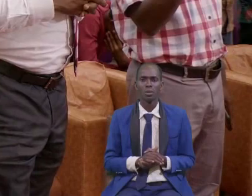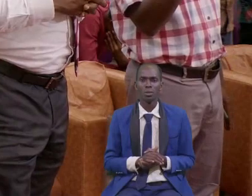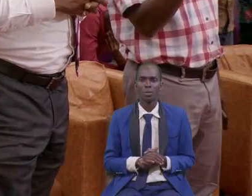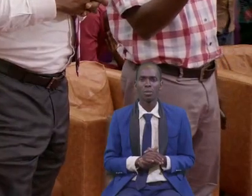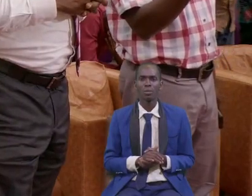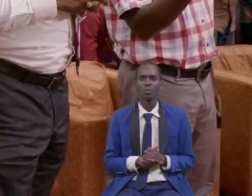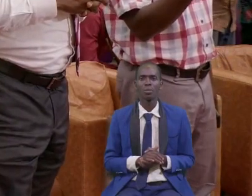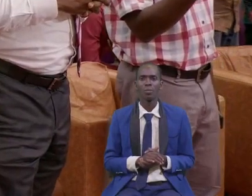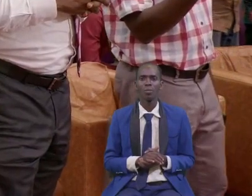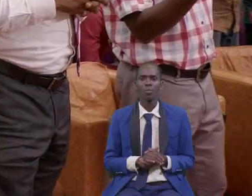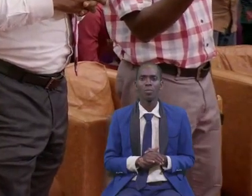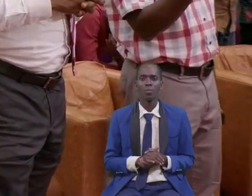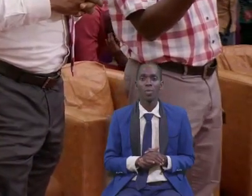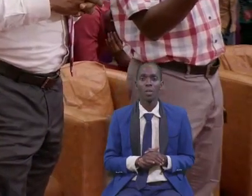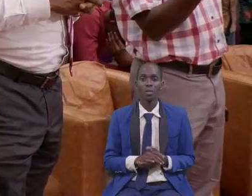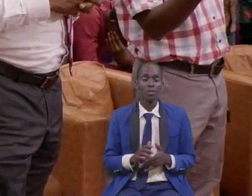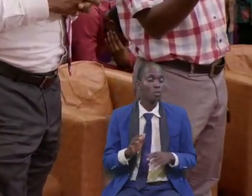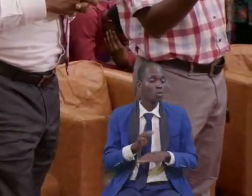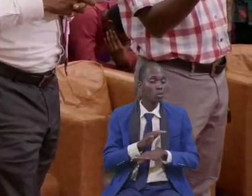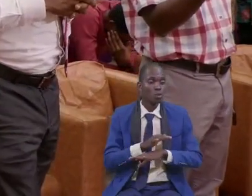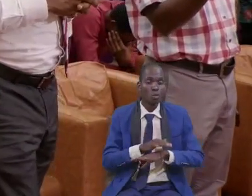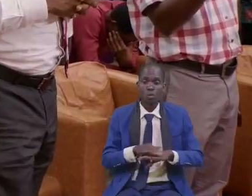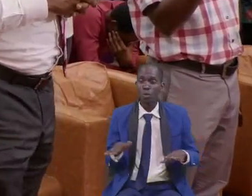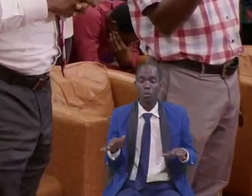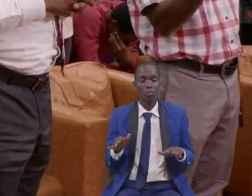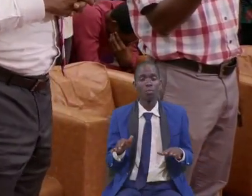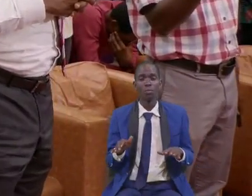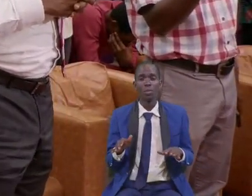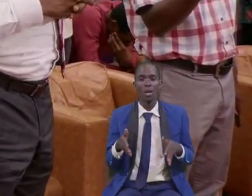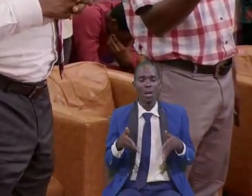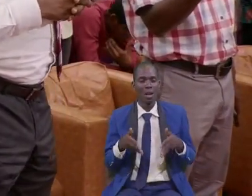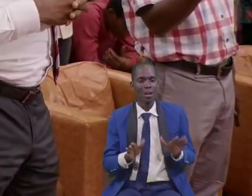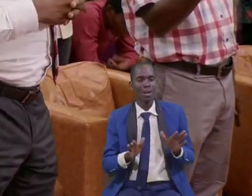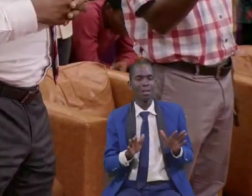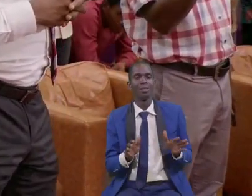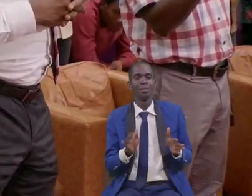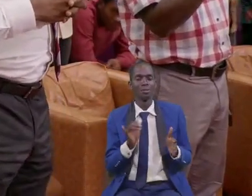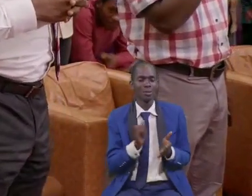Don't allow that unbelieving wife